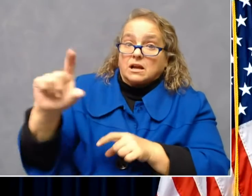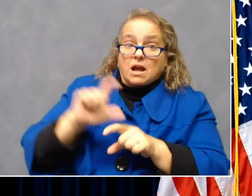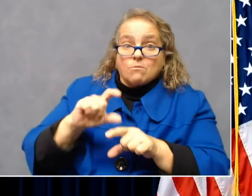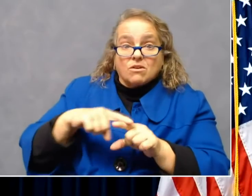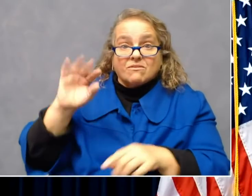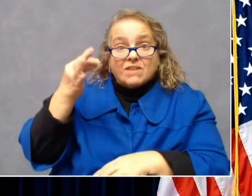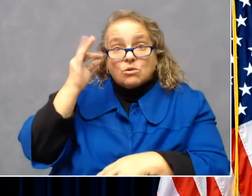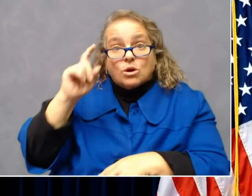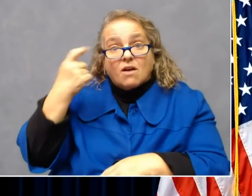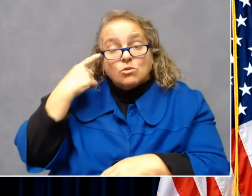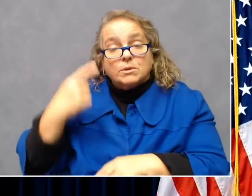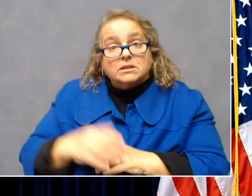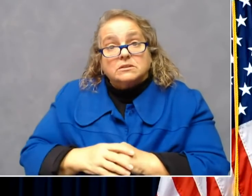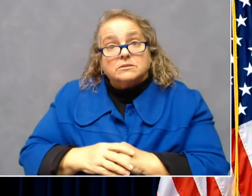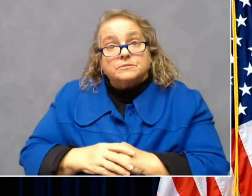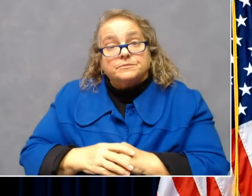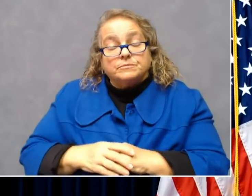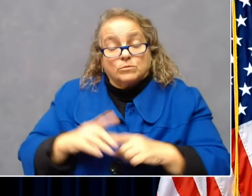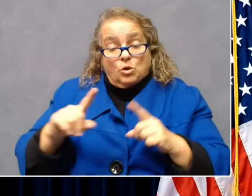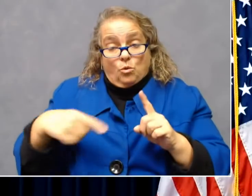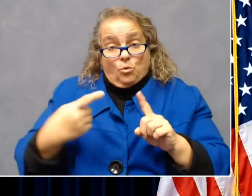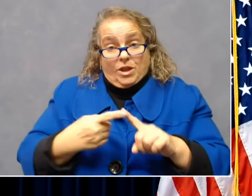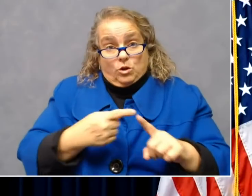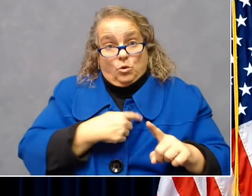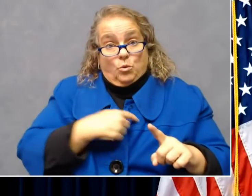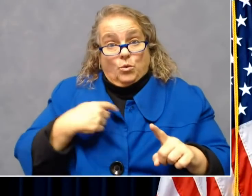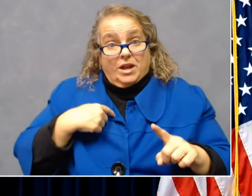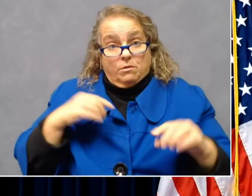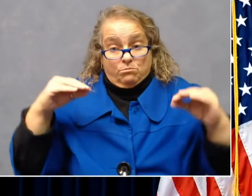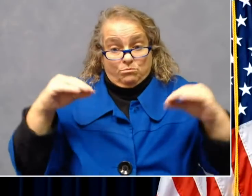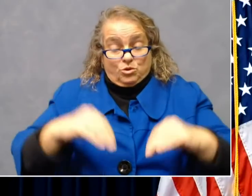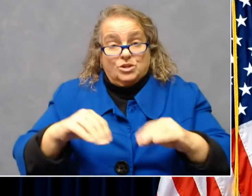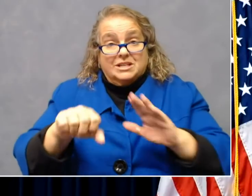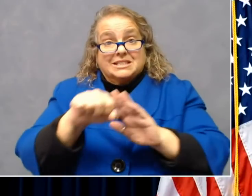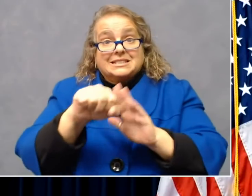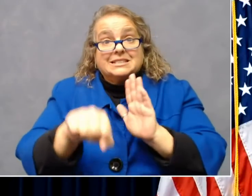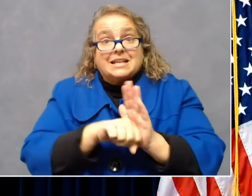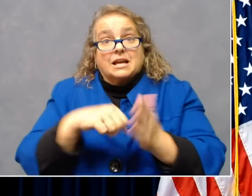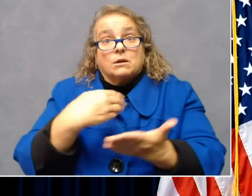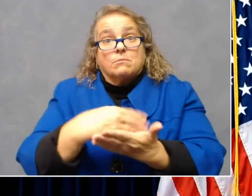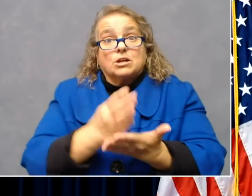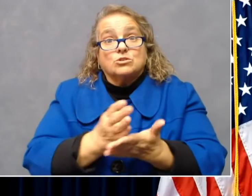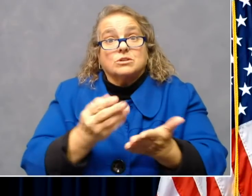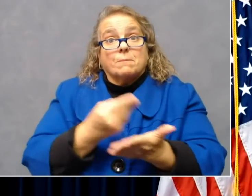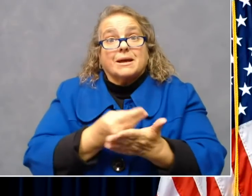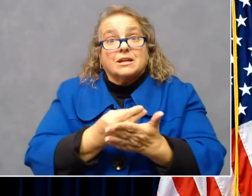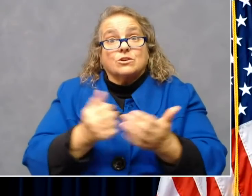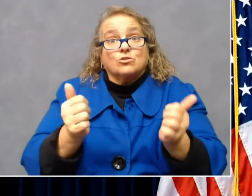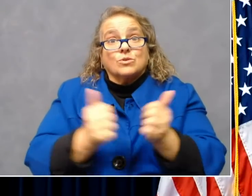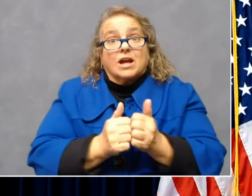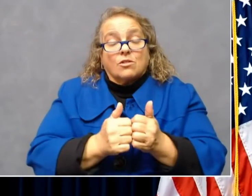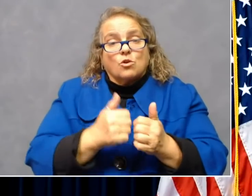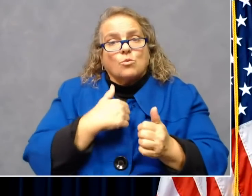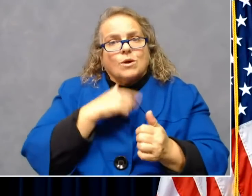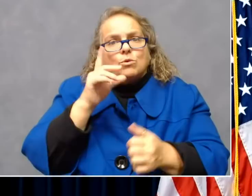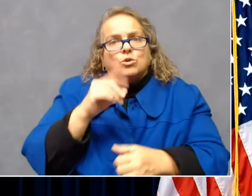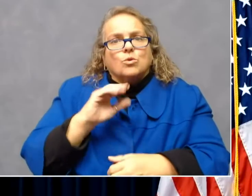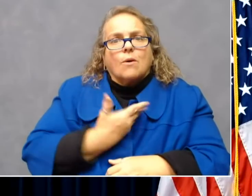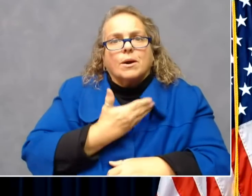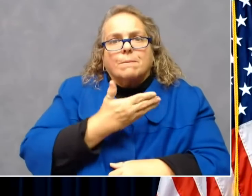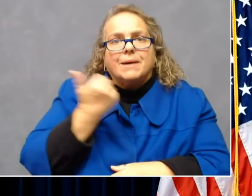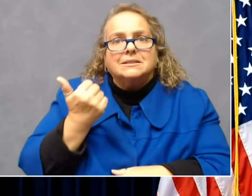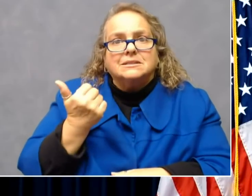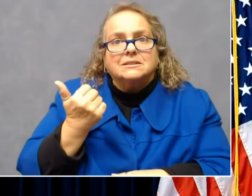best, but you know that budget takes effect July 1. So certainly January, February,